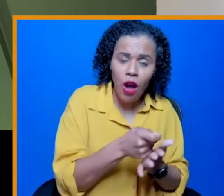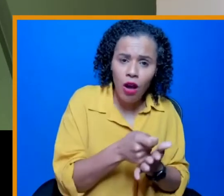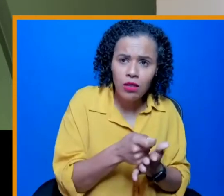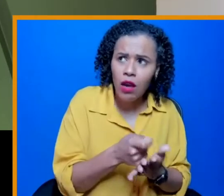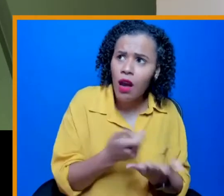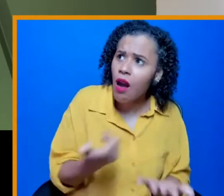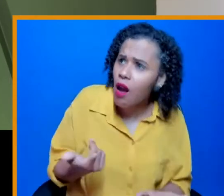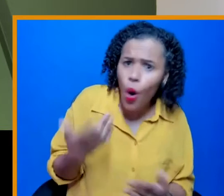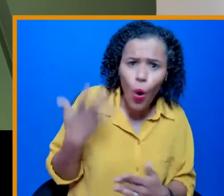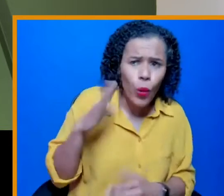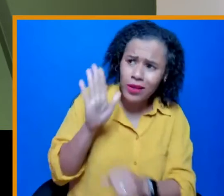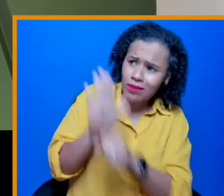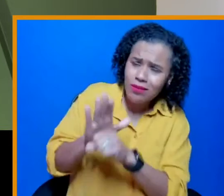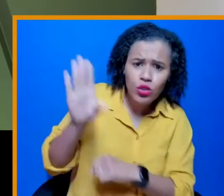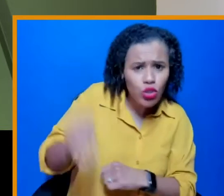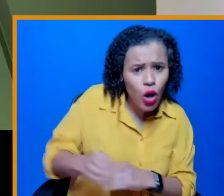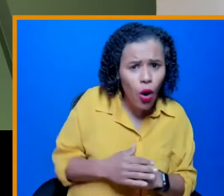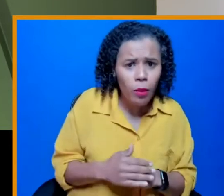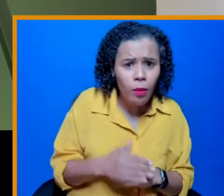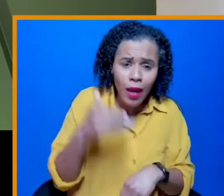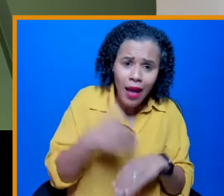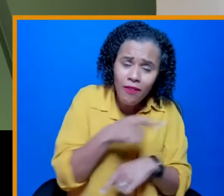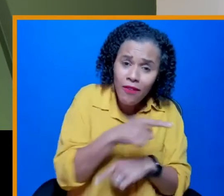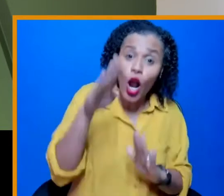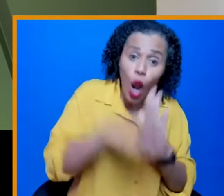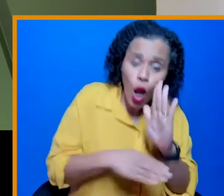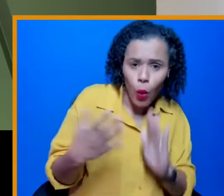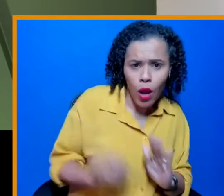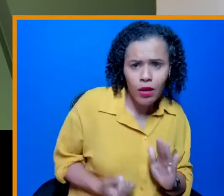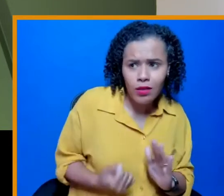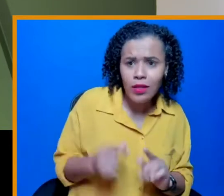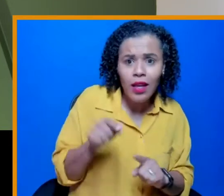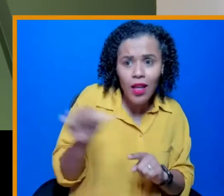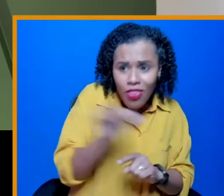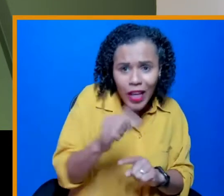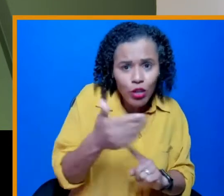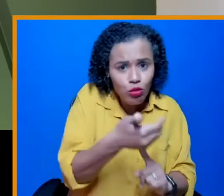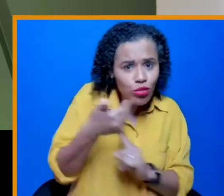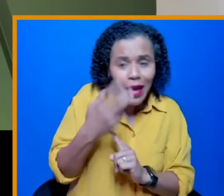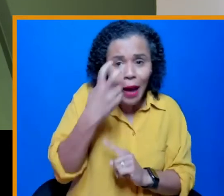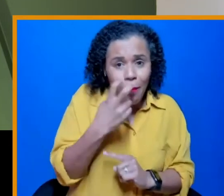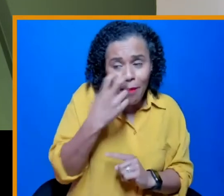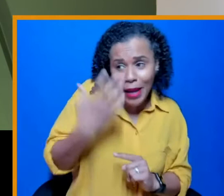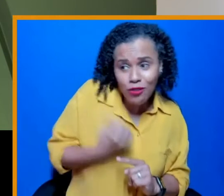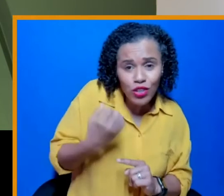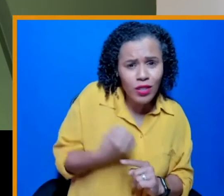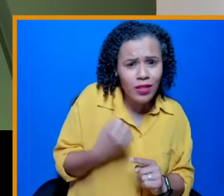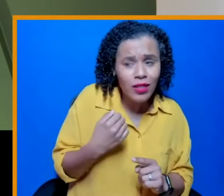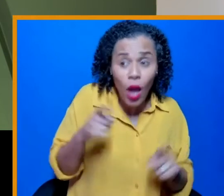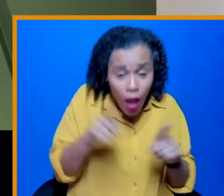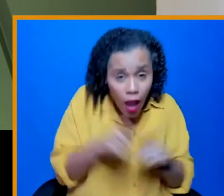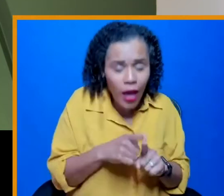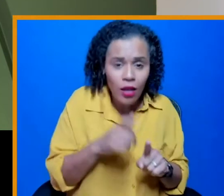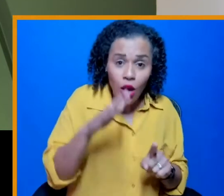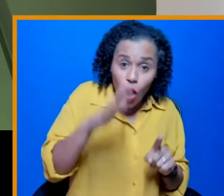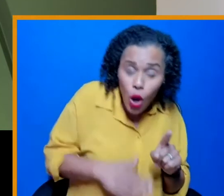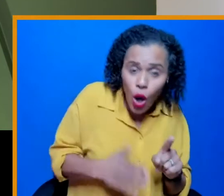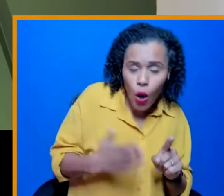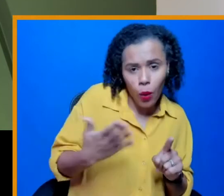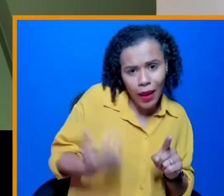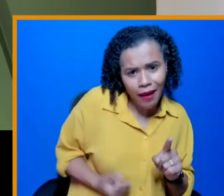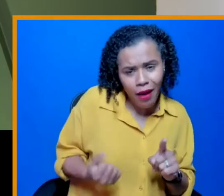earners. They should be protecting pensioners from rising prices, including the 1.5 million low-income people on pension credit.